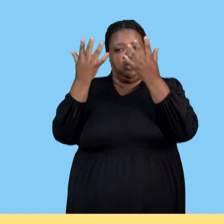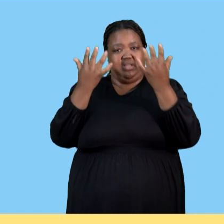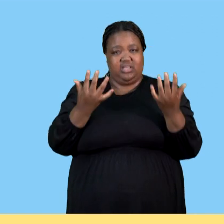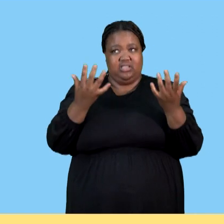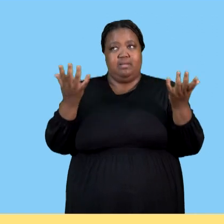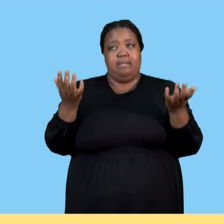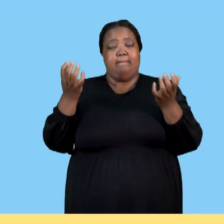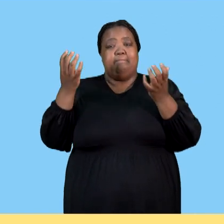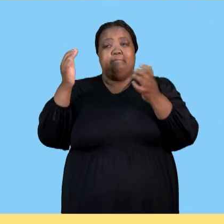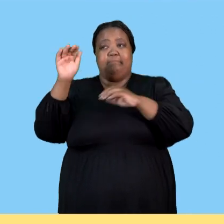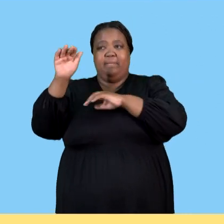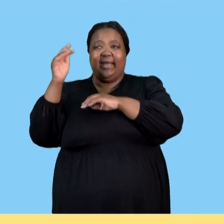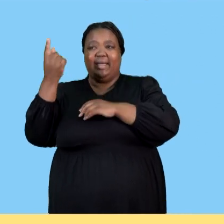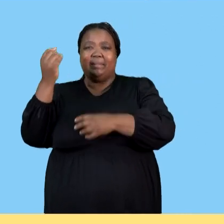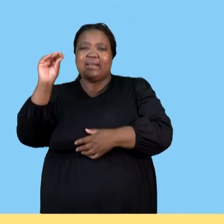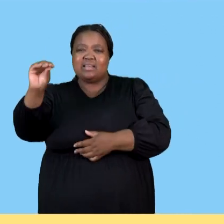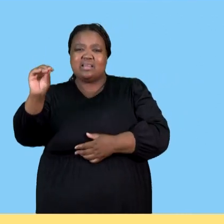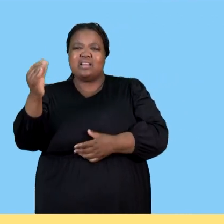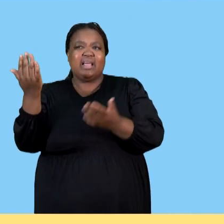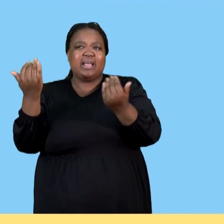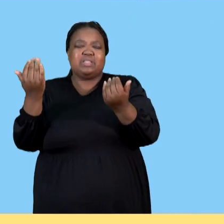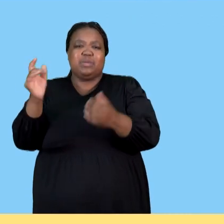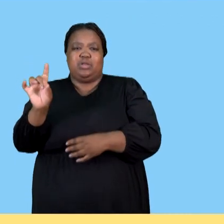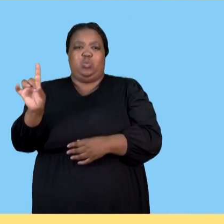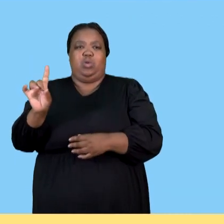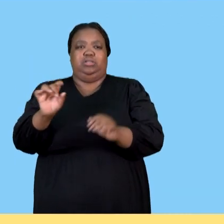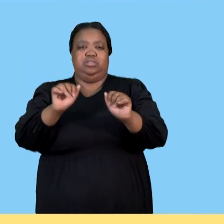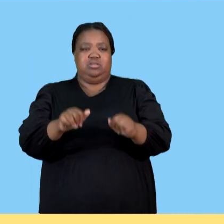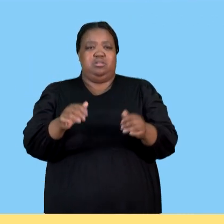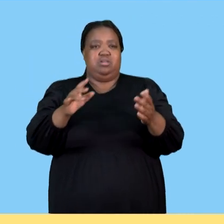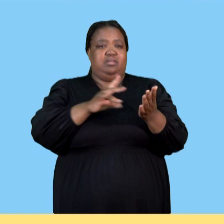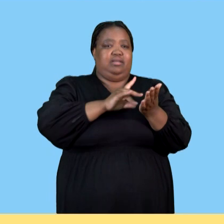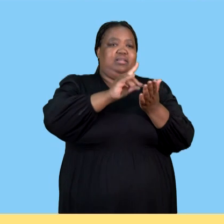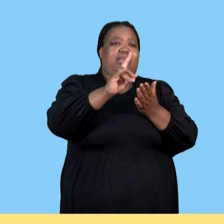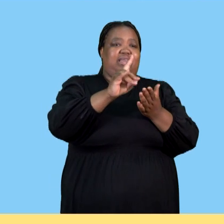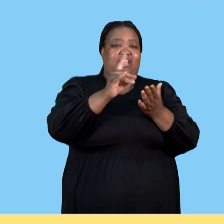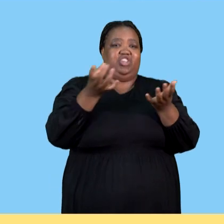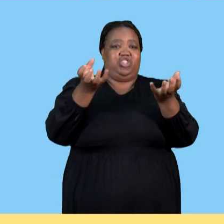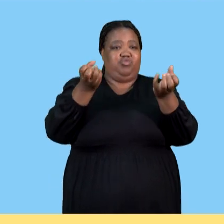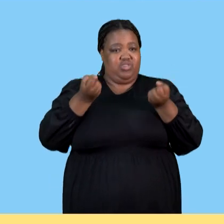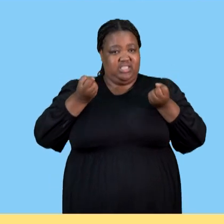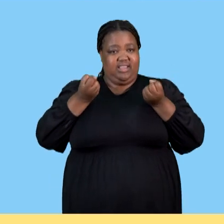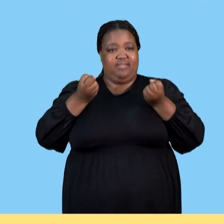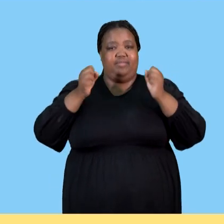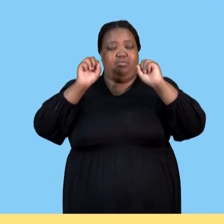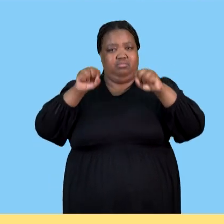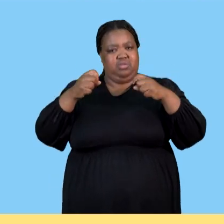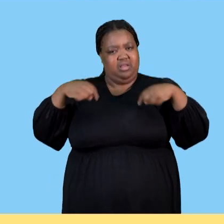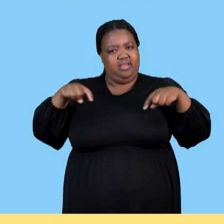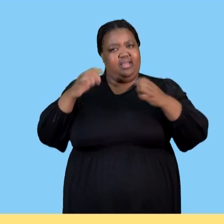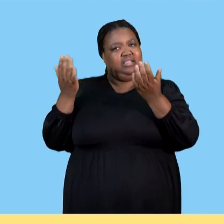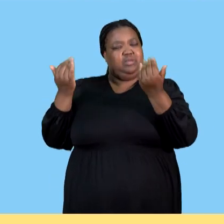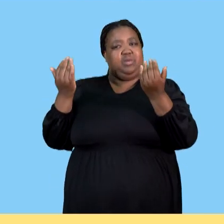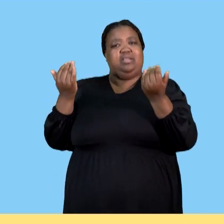in the bank during the budgeted period. When we talk about cash received, we